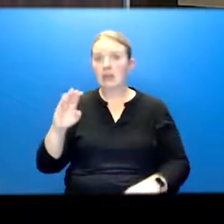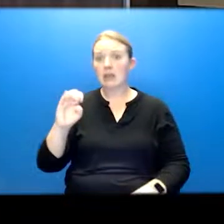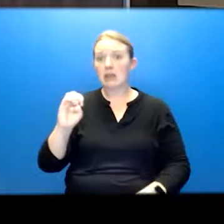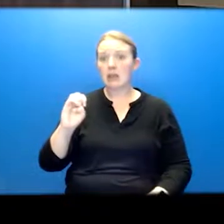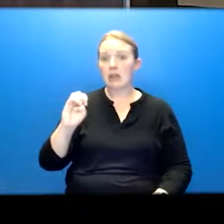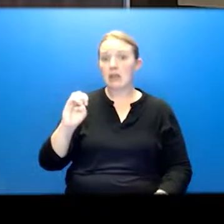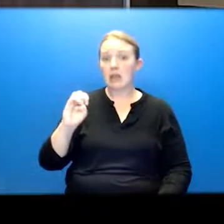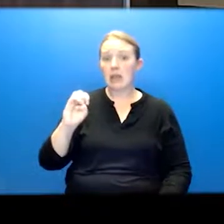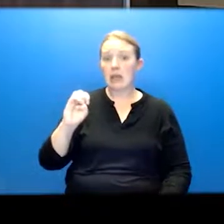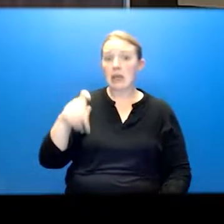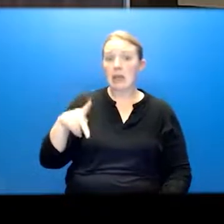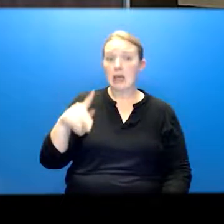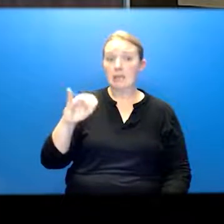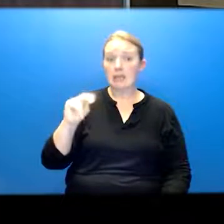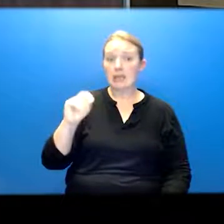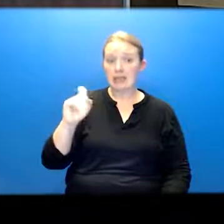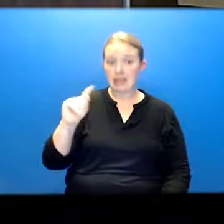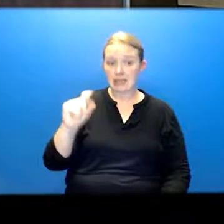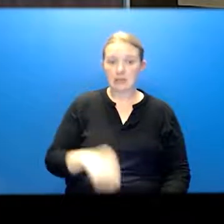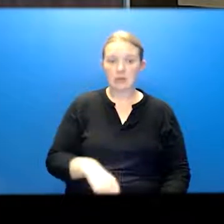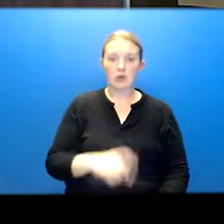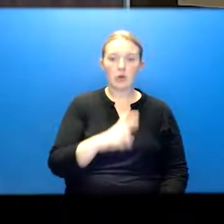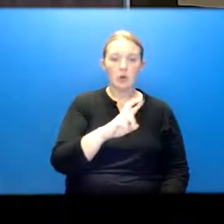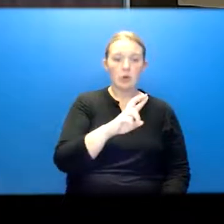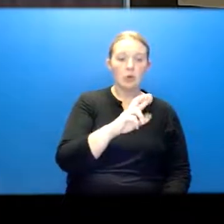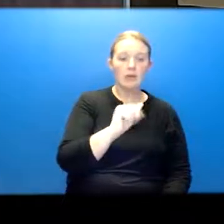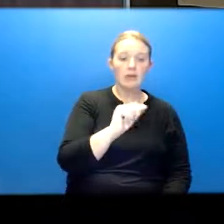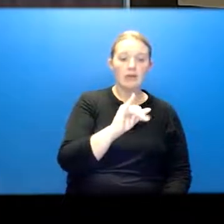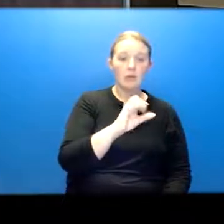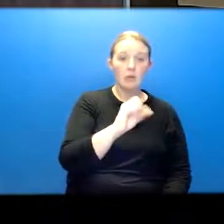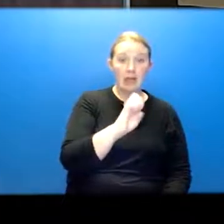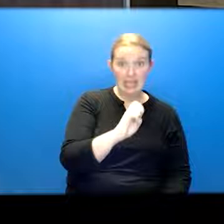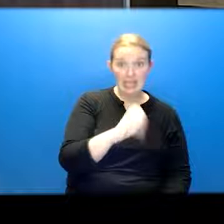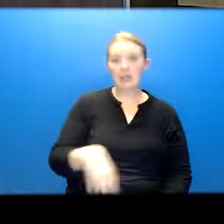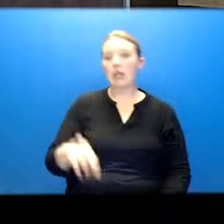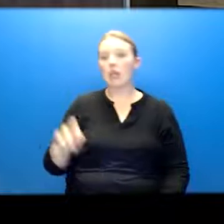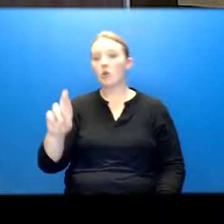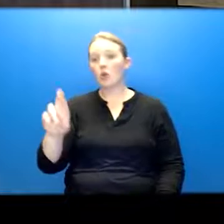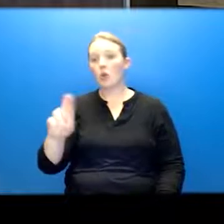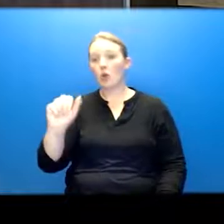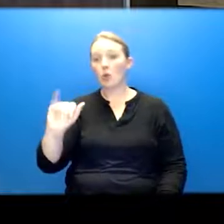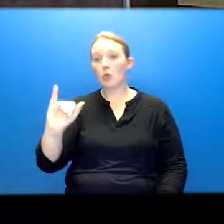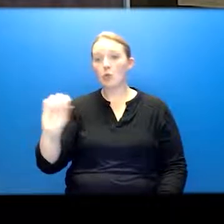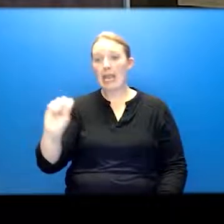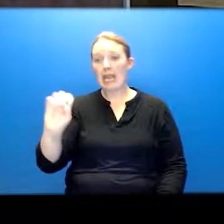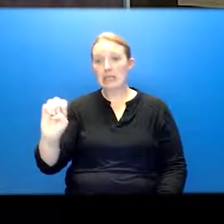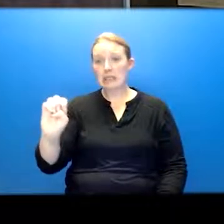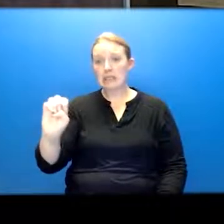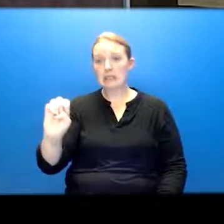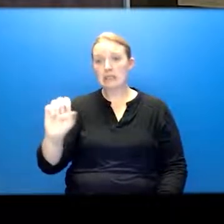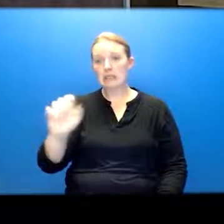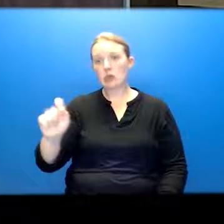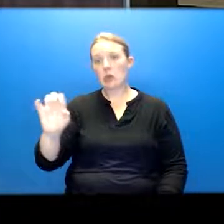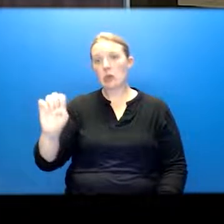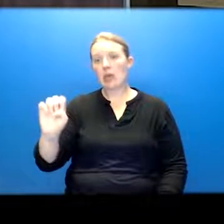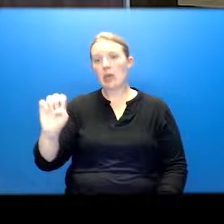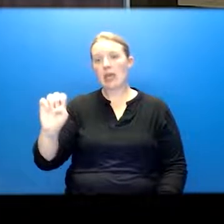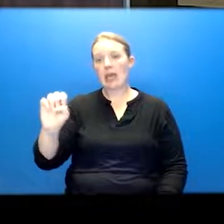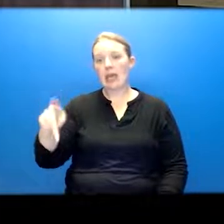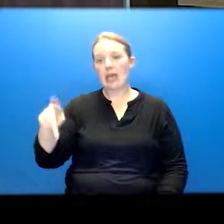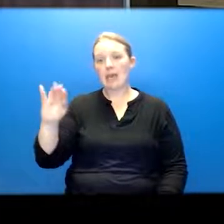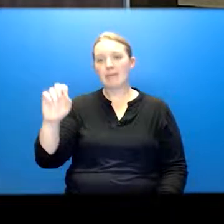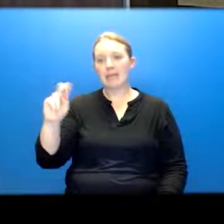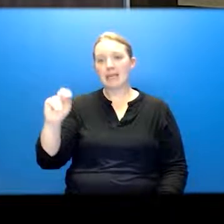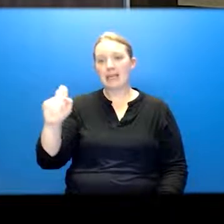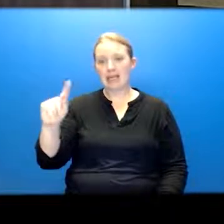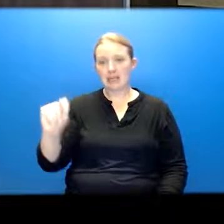Yep, okay, so you have RAISE, and RAISE led to EpiNet. So RAISE is what came about from RAISE's